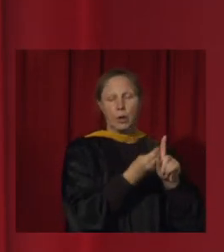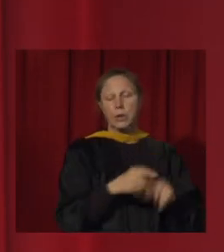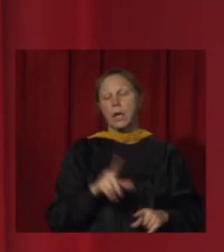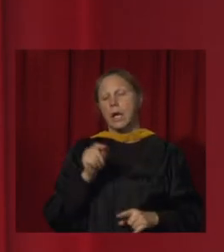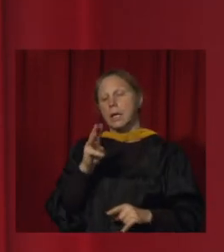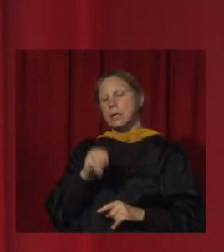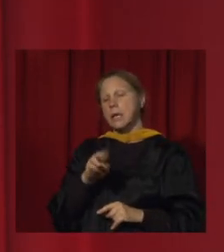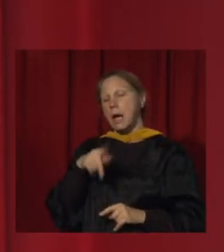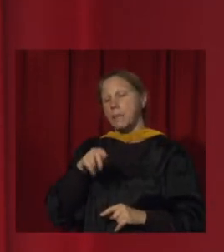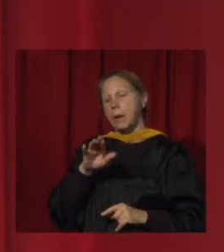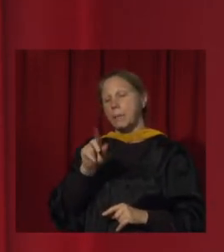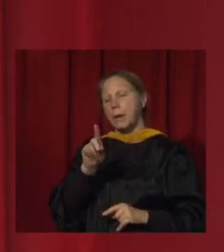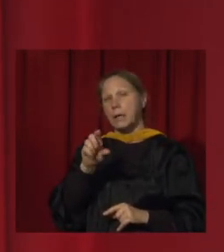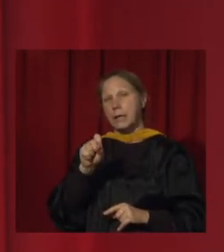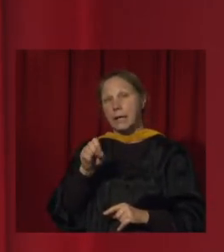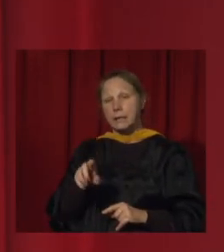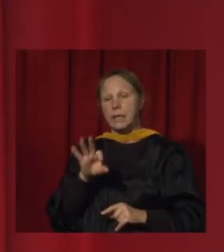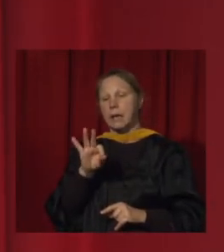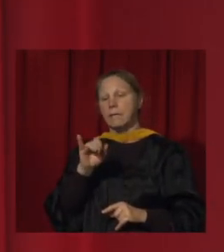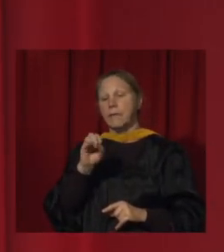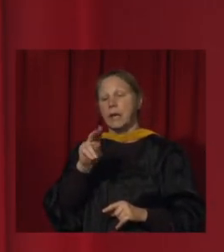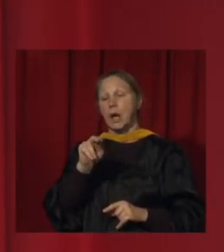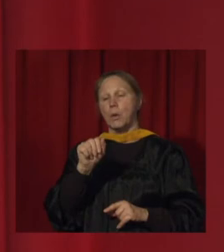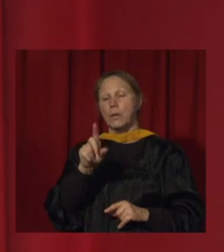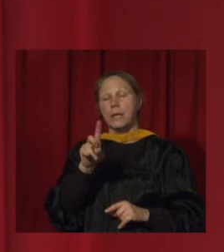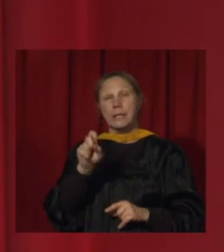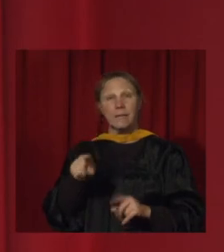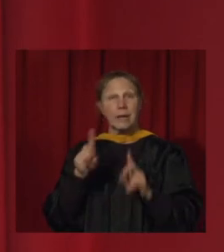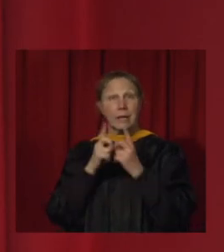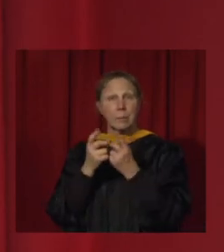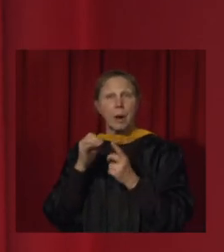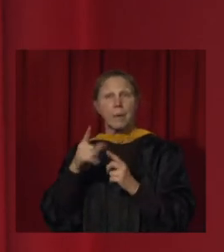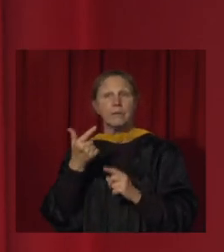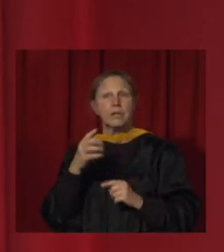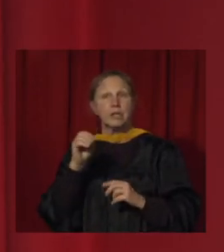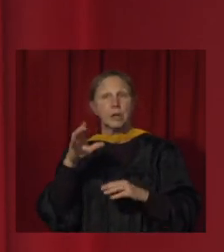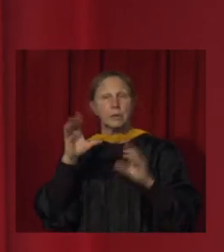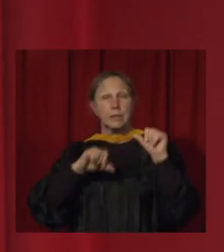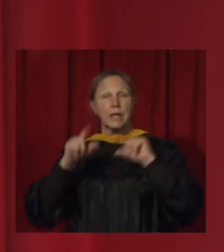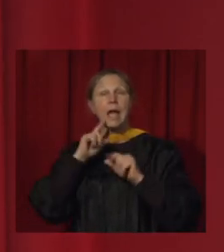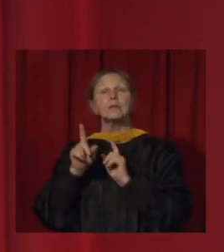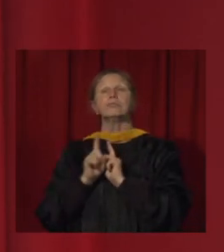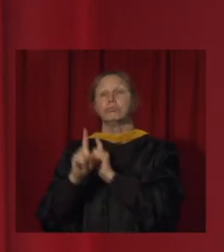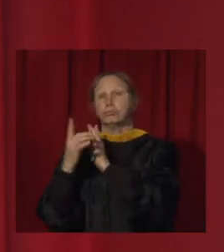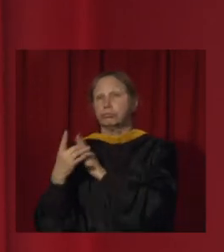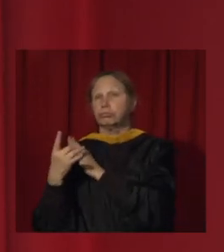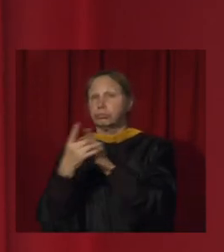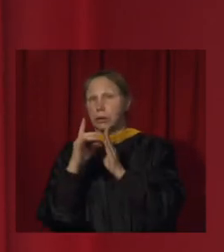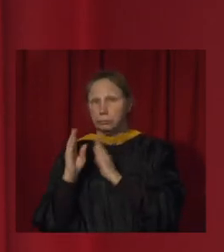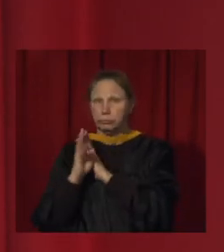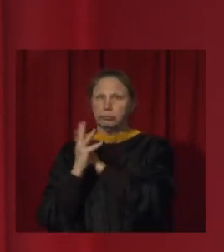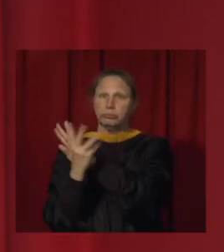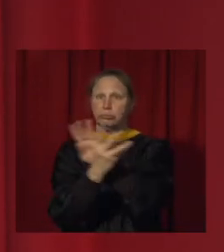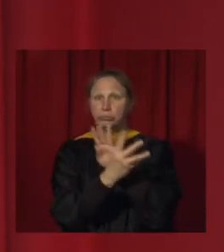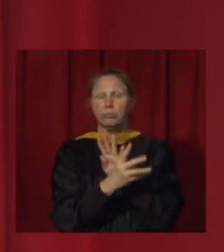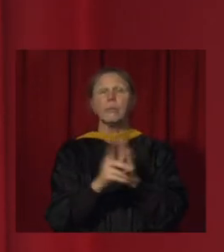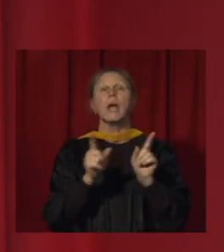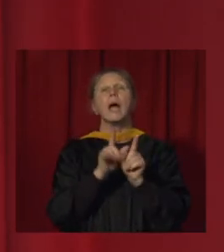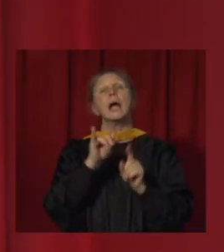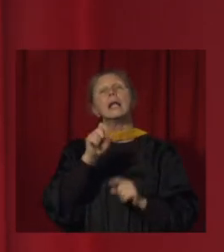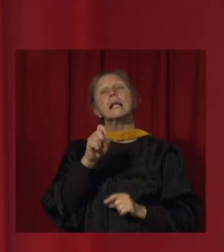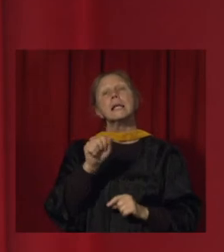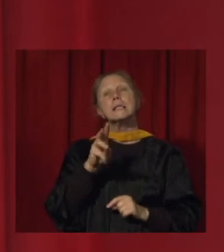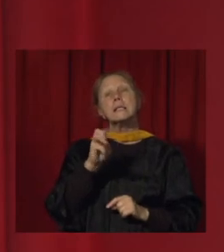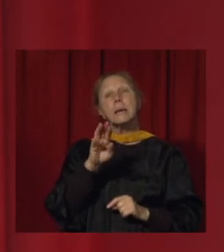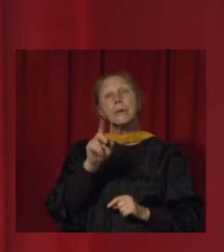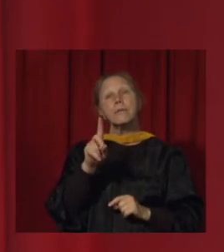Tom Paradise and Fiona Davidson, Department of Geosciences, for acting as marshals in our ceremony today, and Lisa Summerford